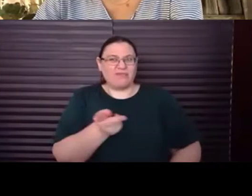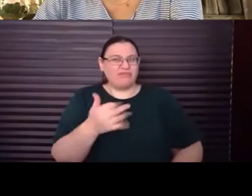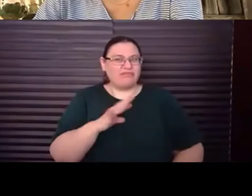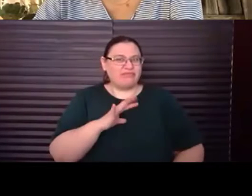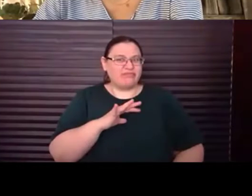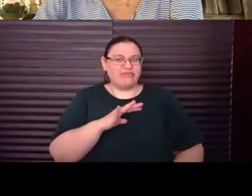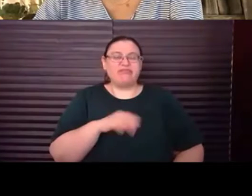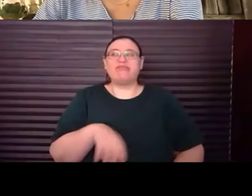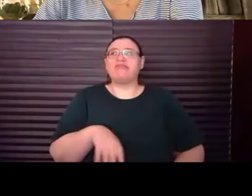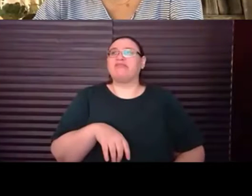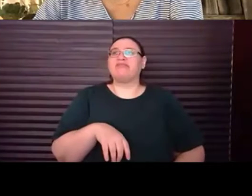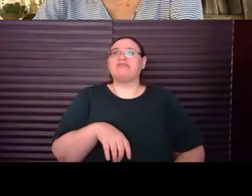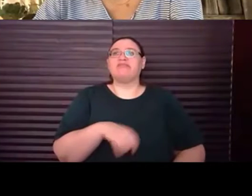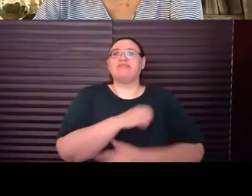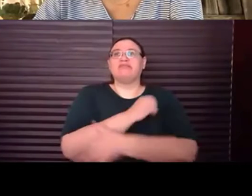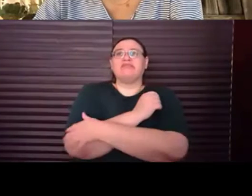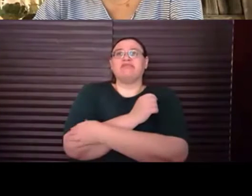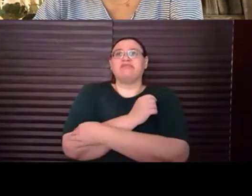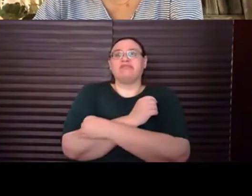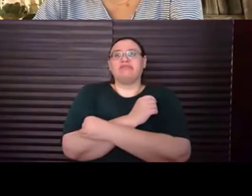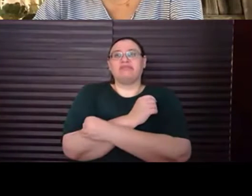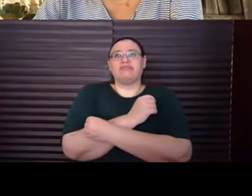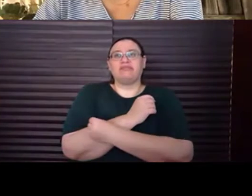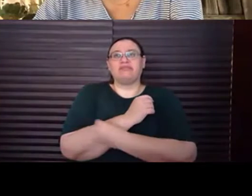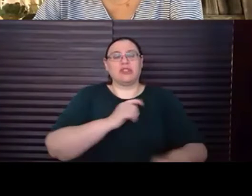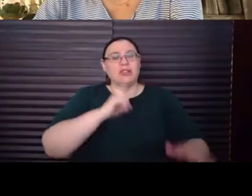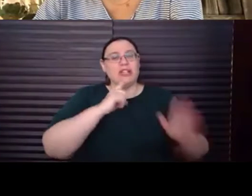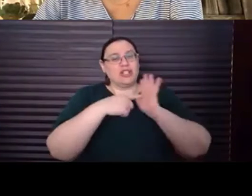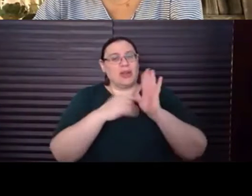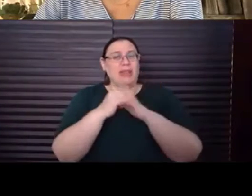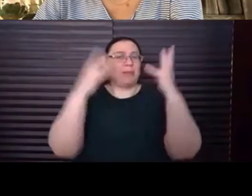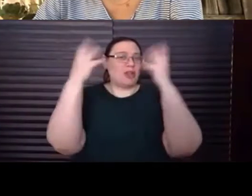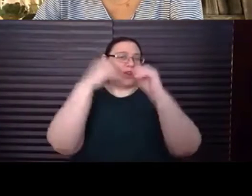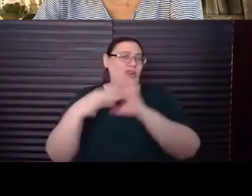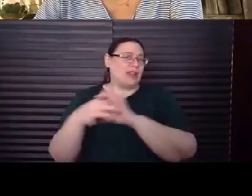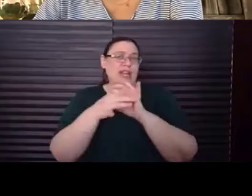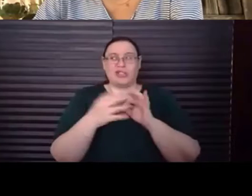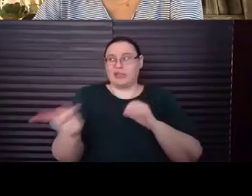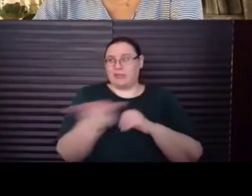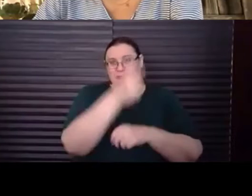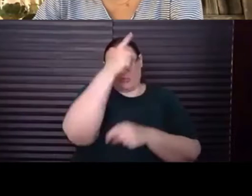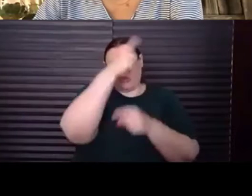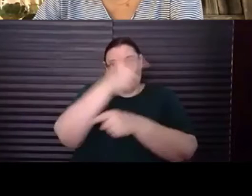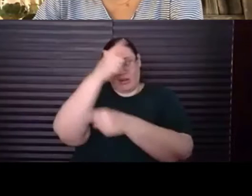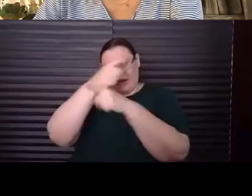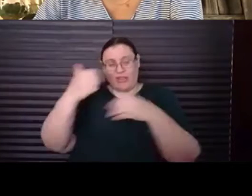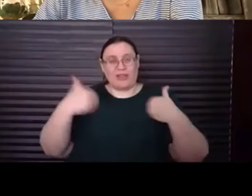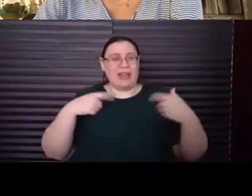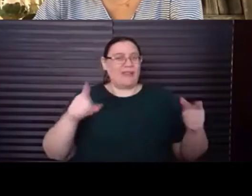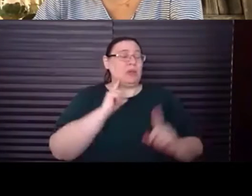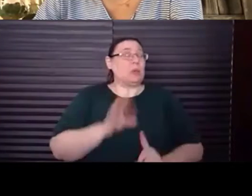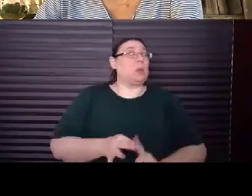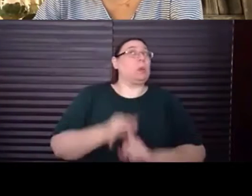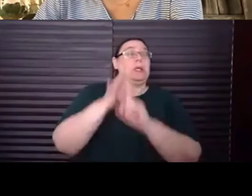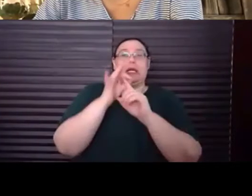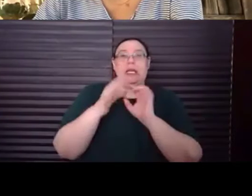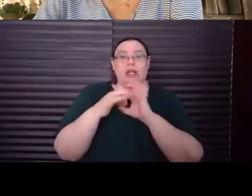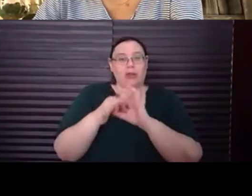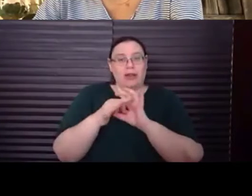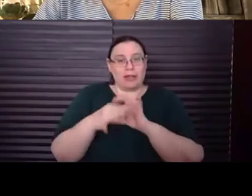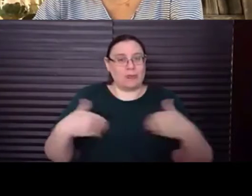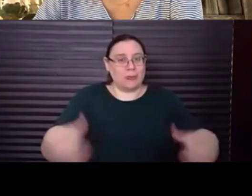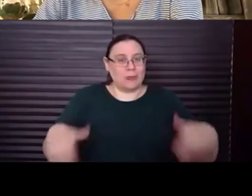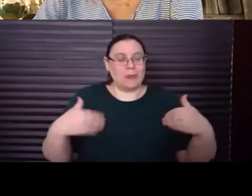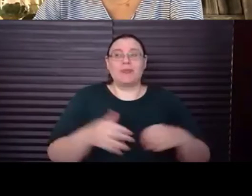at really illustrating this really beautiful relationship between these two brothers. Yeah. Have such a unique relationship.